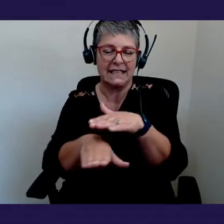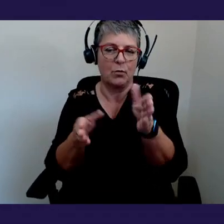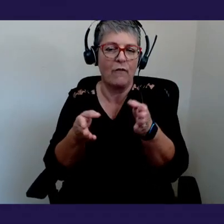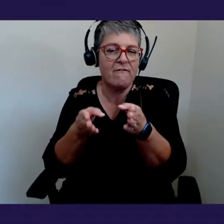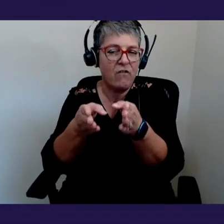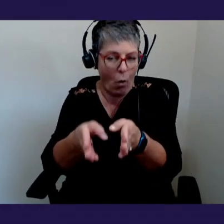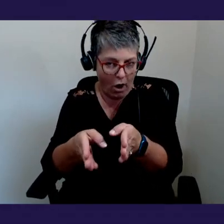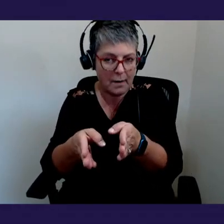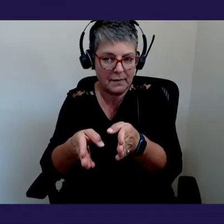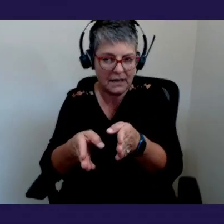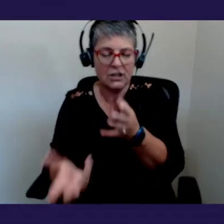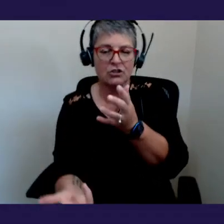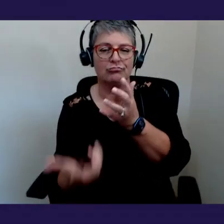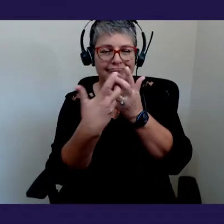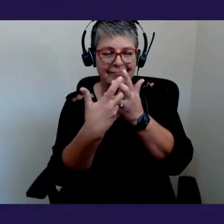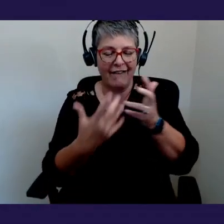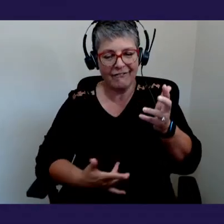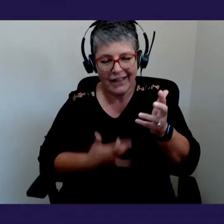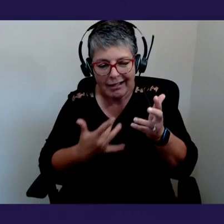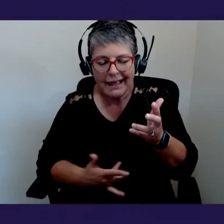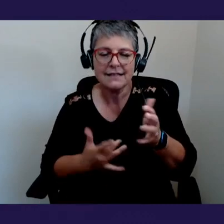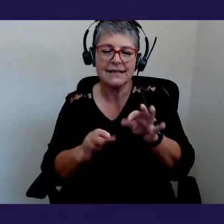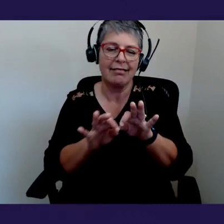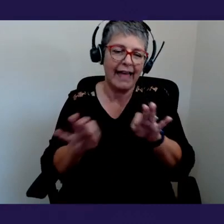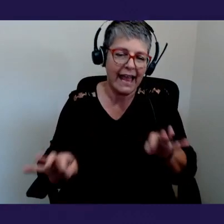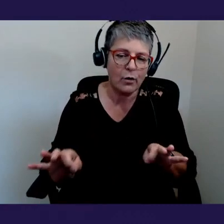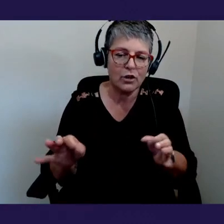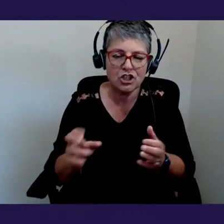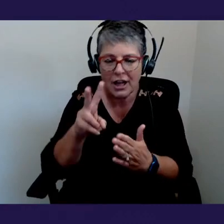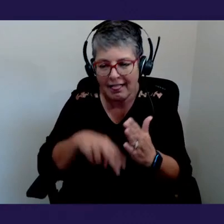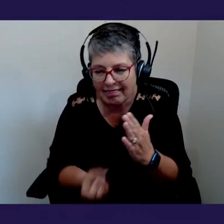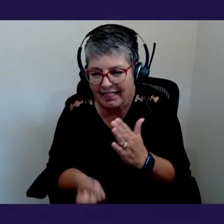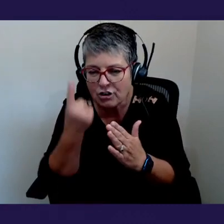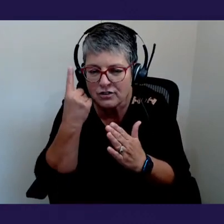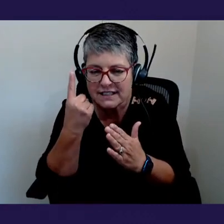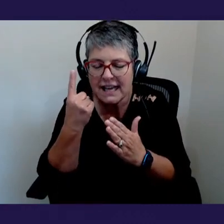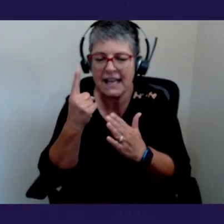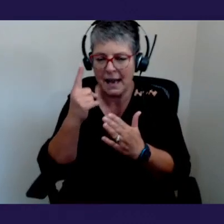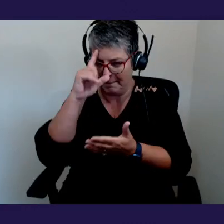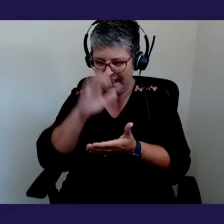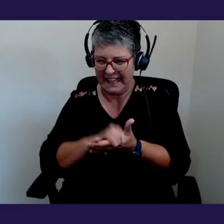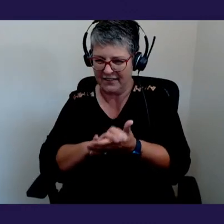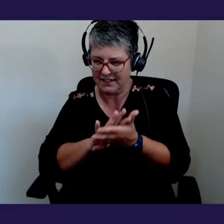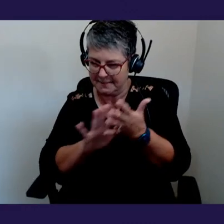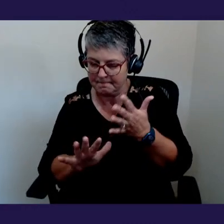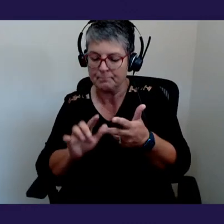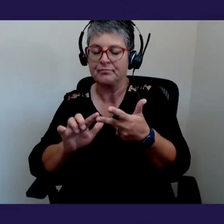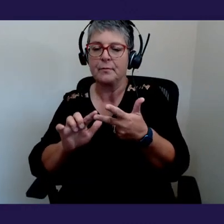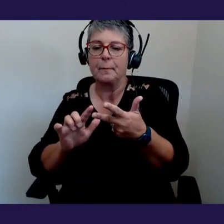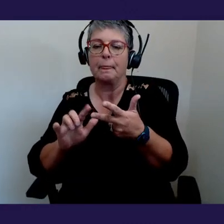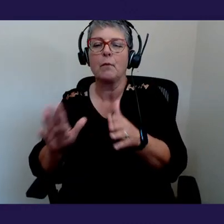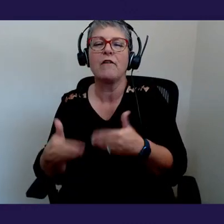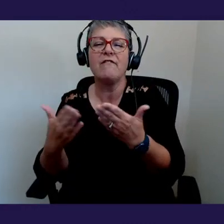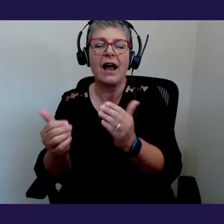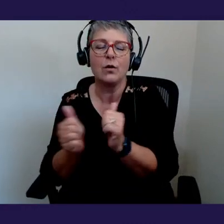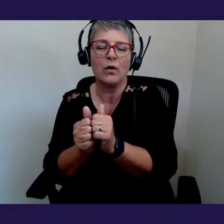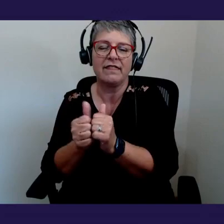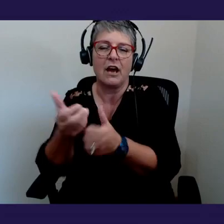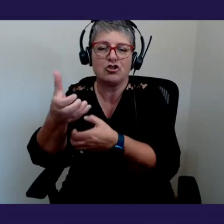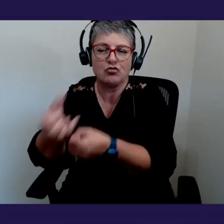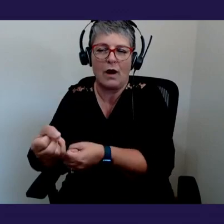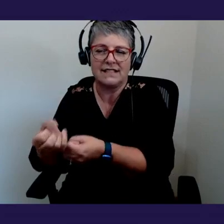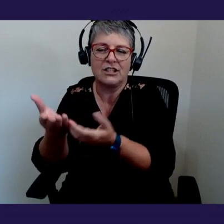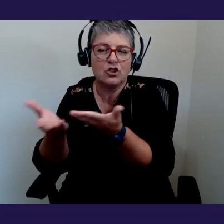feelings, to literacy, to language, priorities, and core beliefs. 3, provided with a trusted source in a